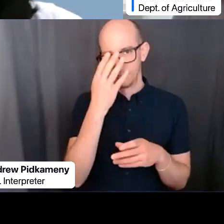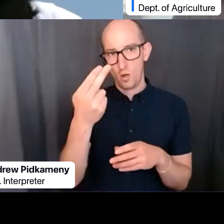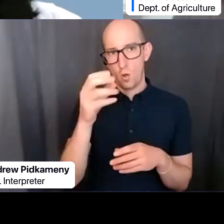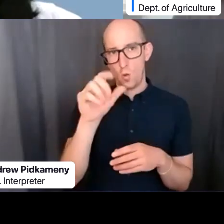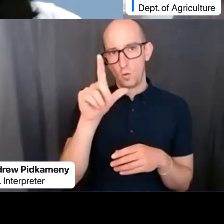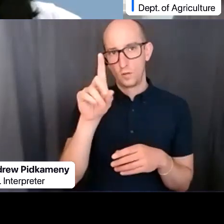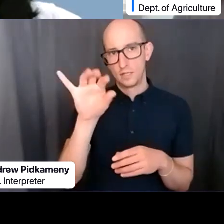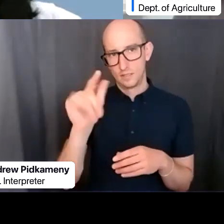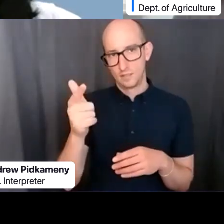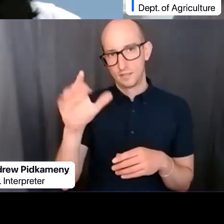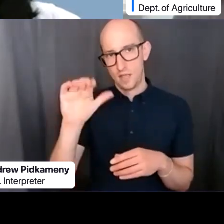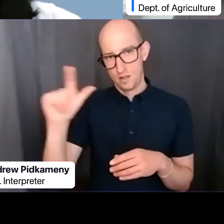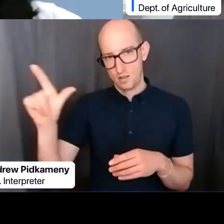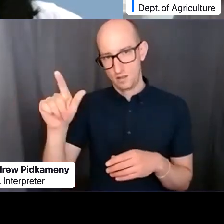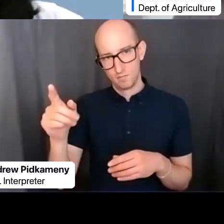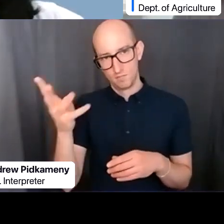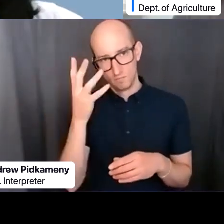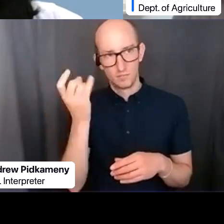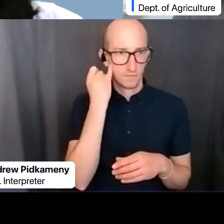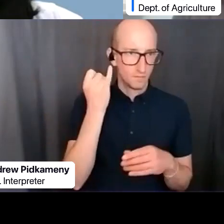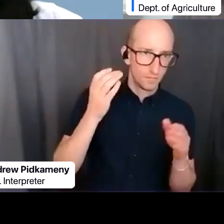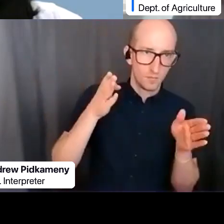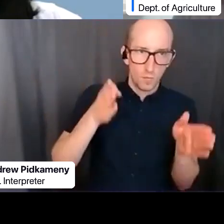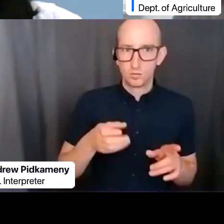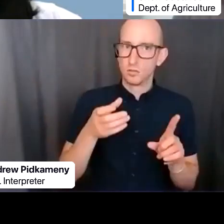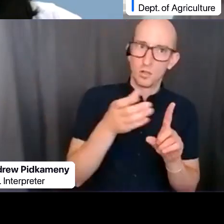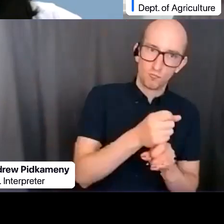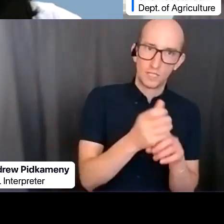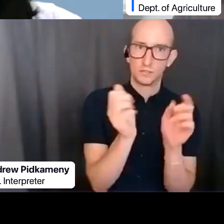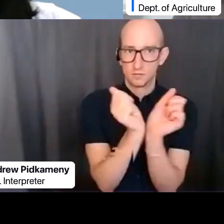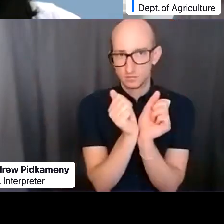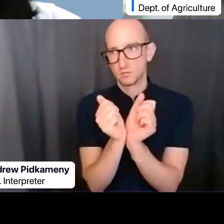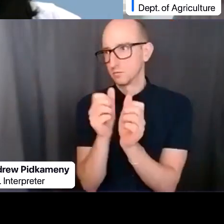to get back to everyone about this. It's a lot.